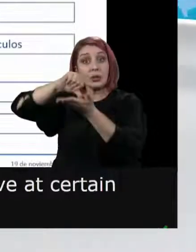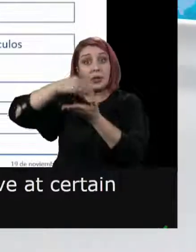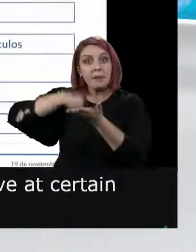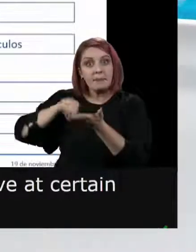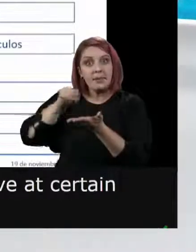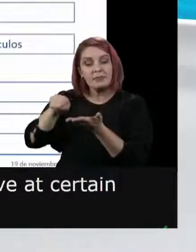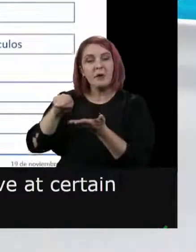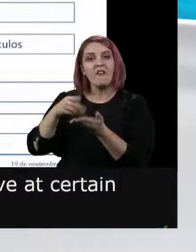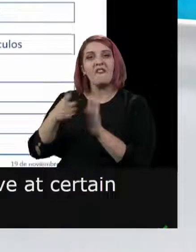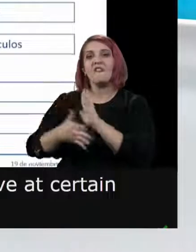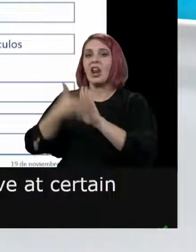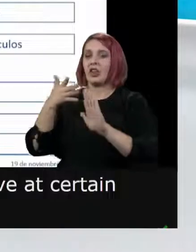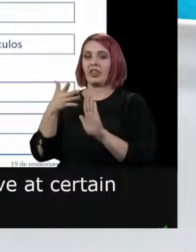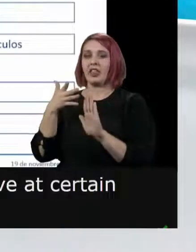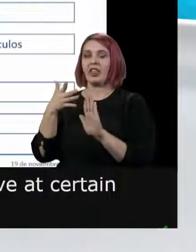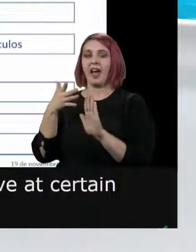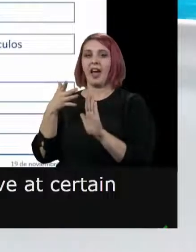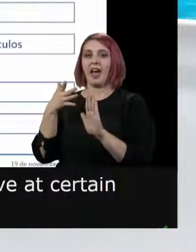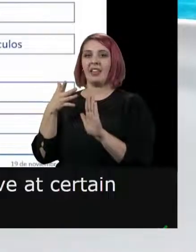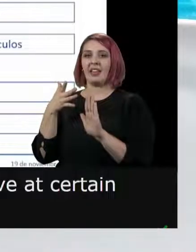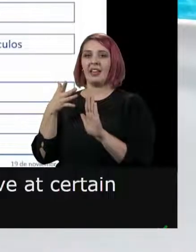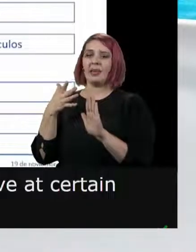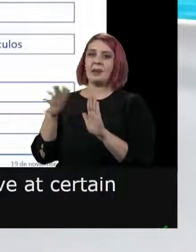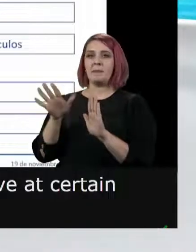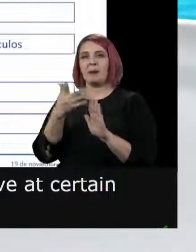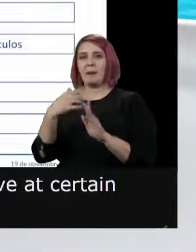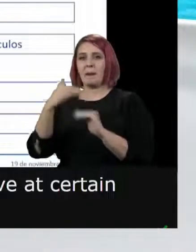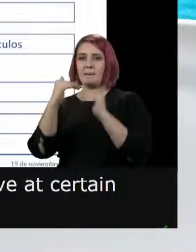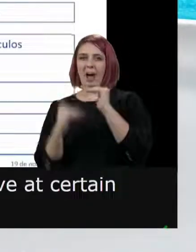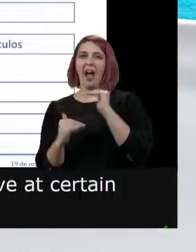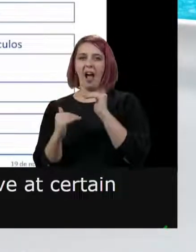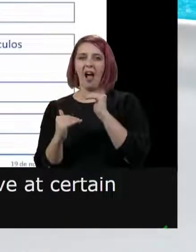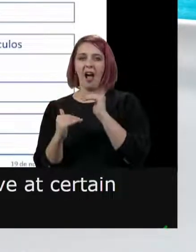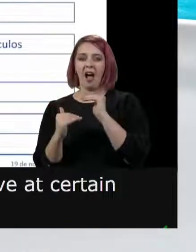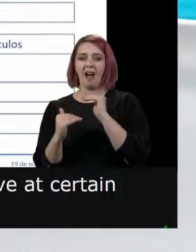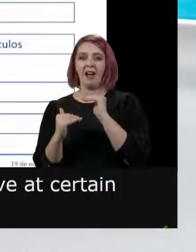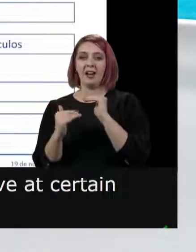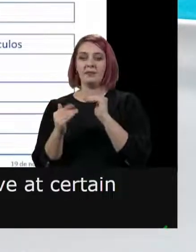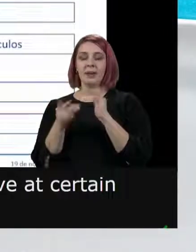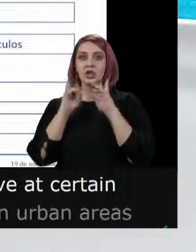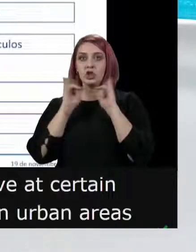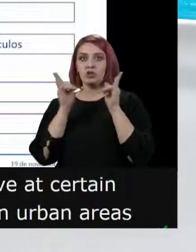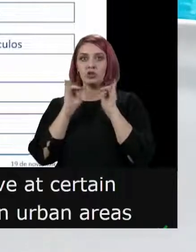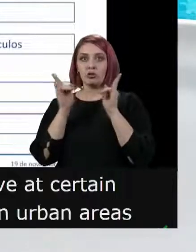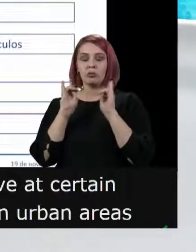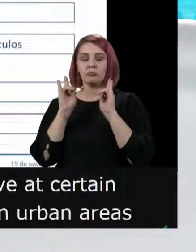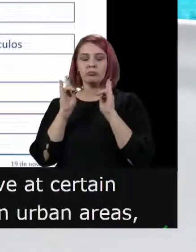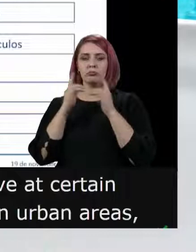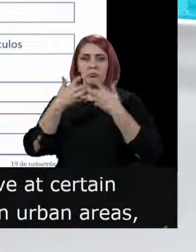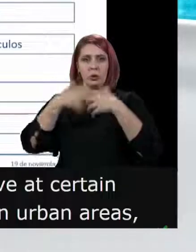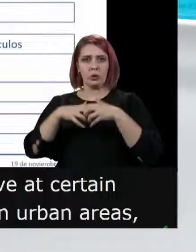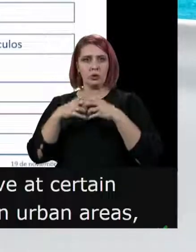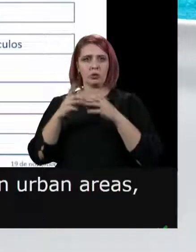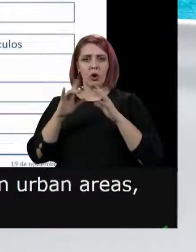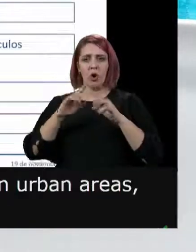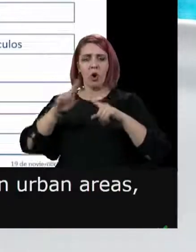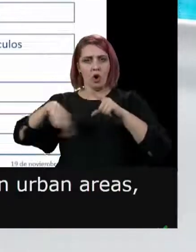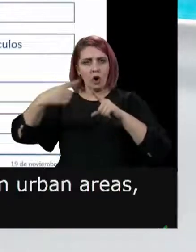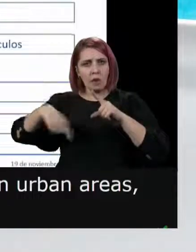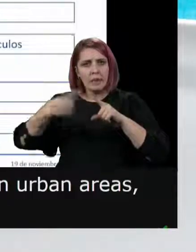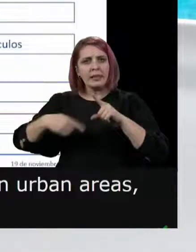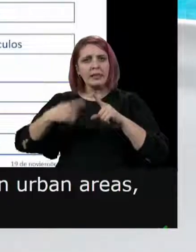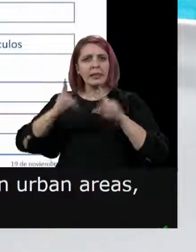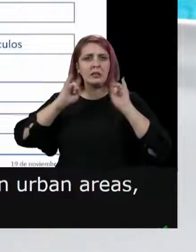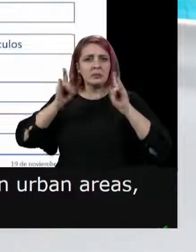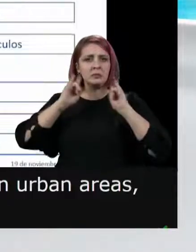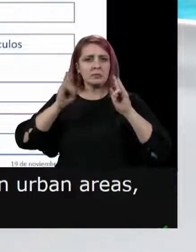advantage for their safety. For instance, in urban areas where speed is quite low,